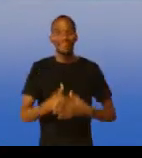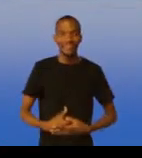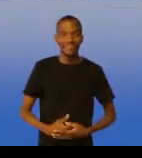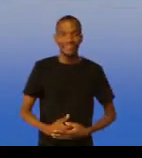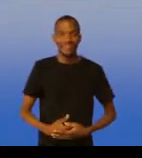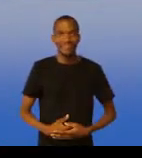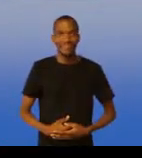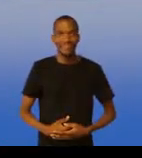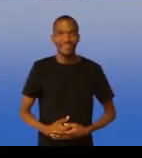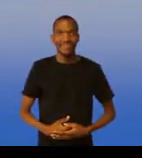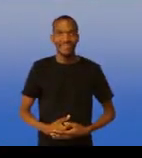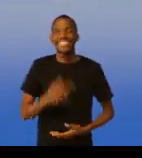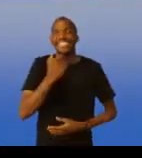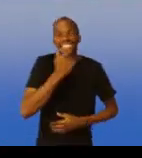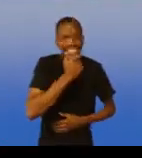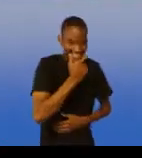Good.